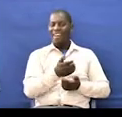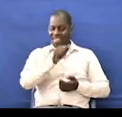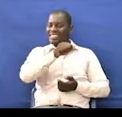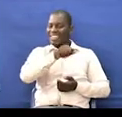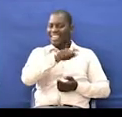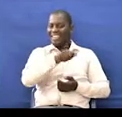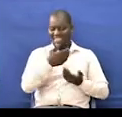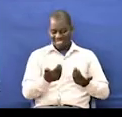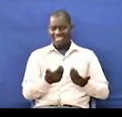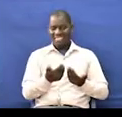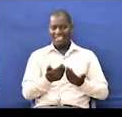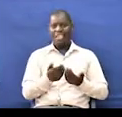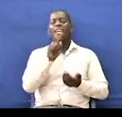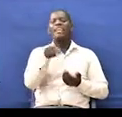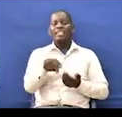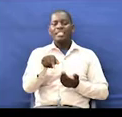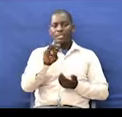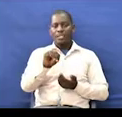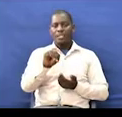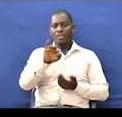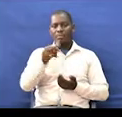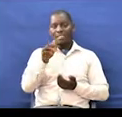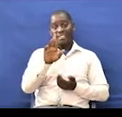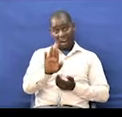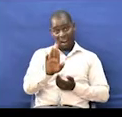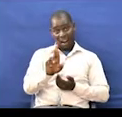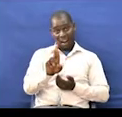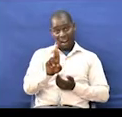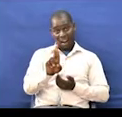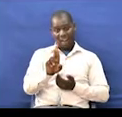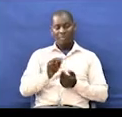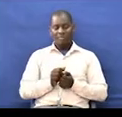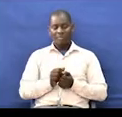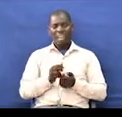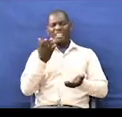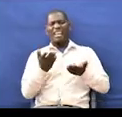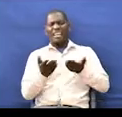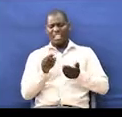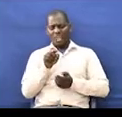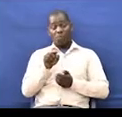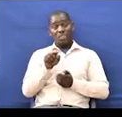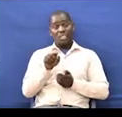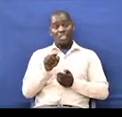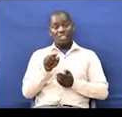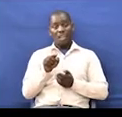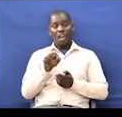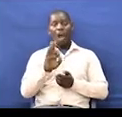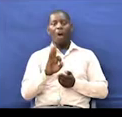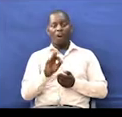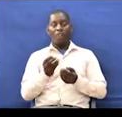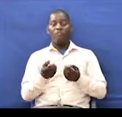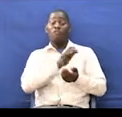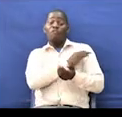is meter. So the SI unit of force, moment of force, excuse, that it